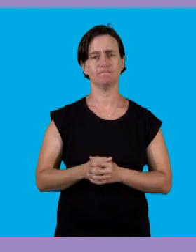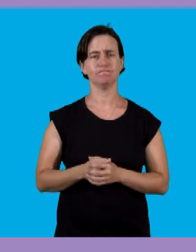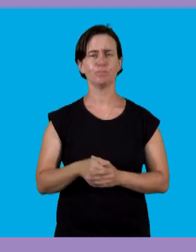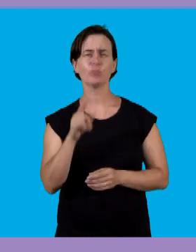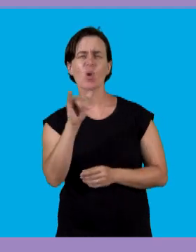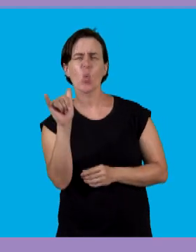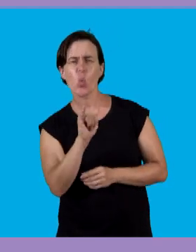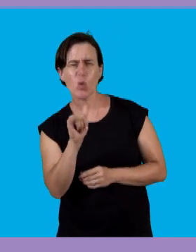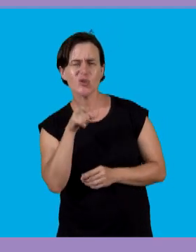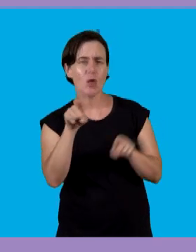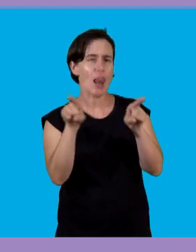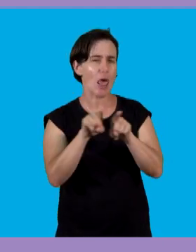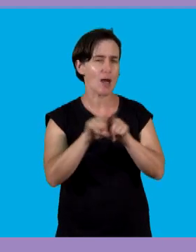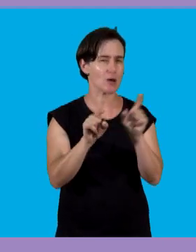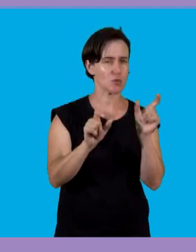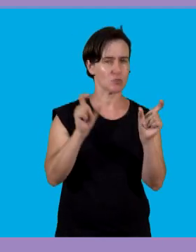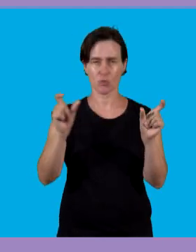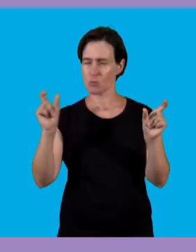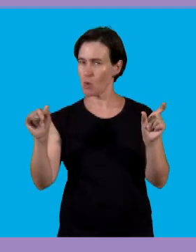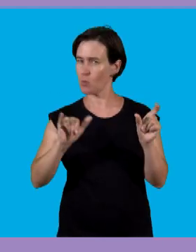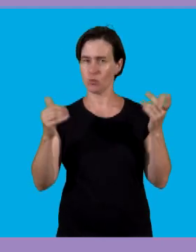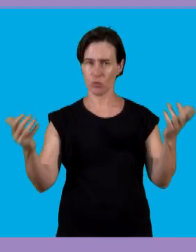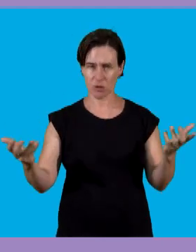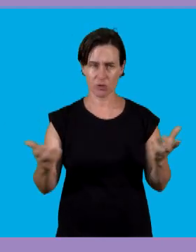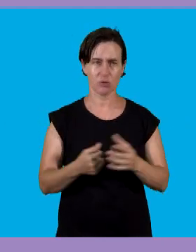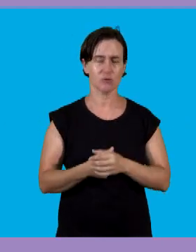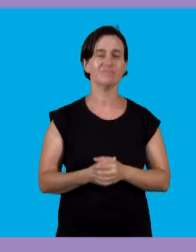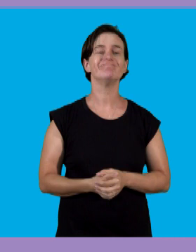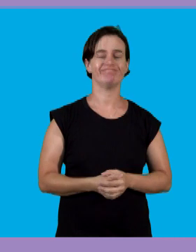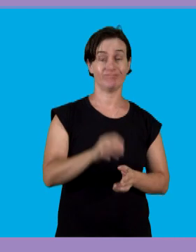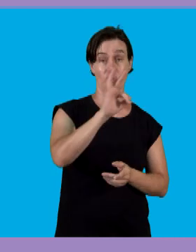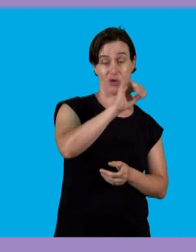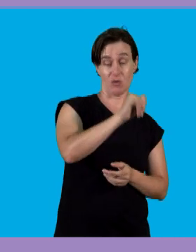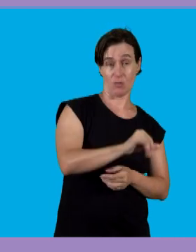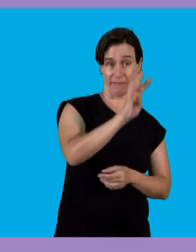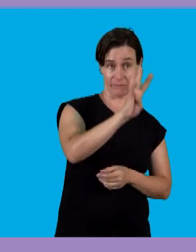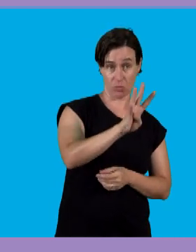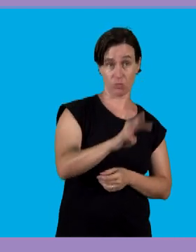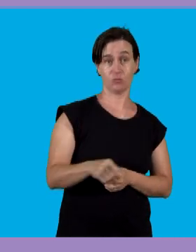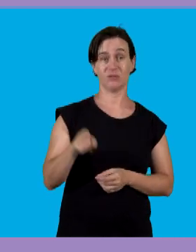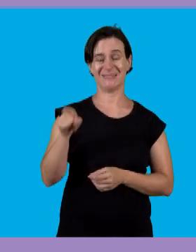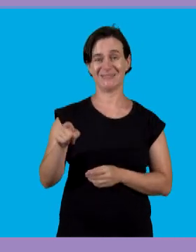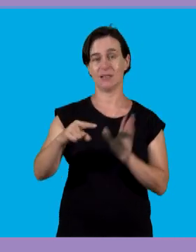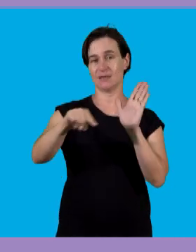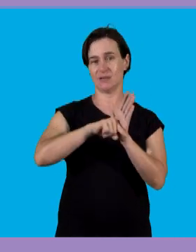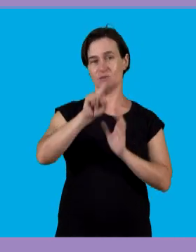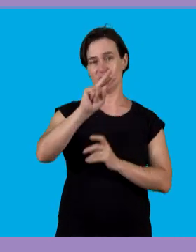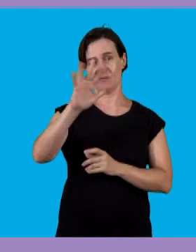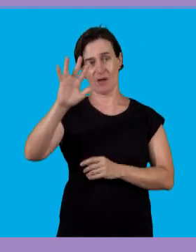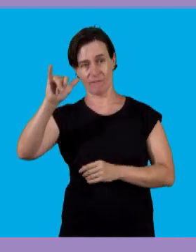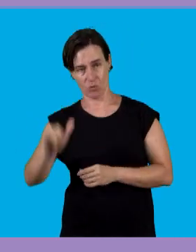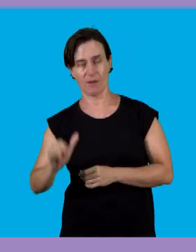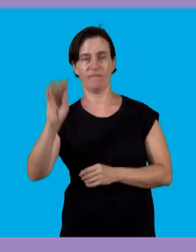14. Which ones here are the like terms? Well, yes, we have the 3y exponent 4 and the